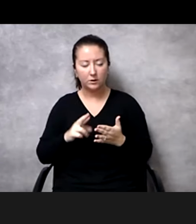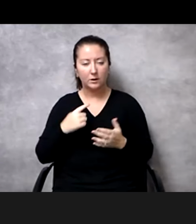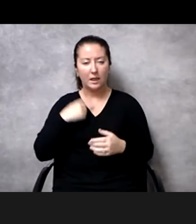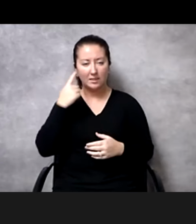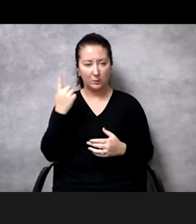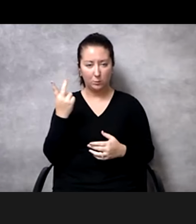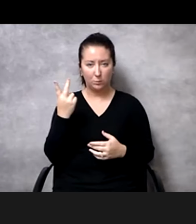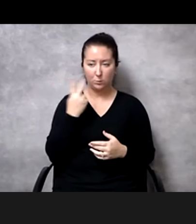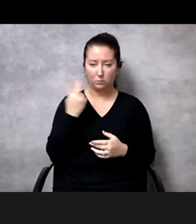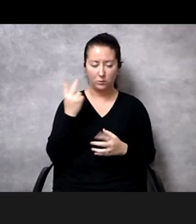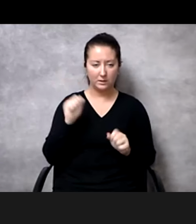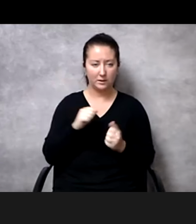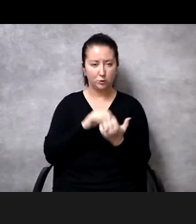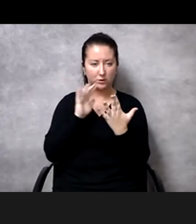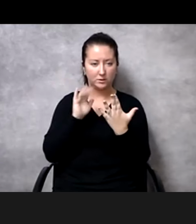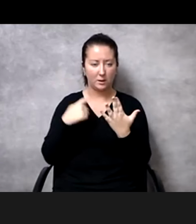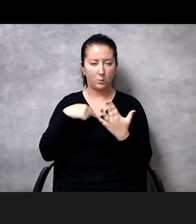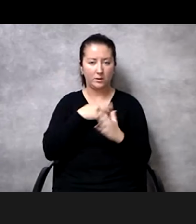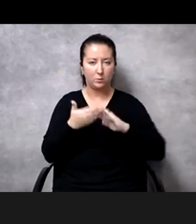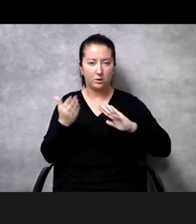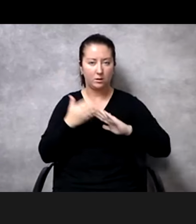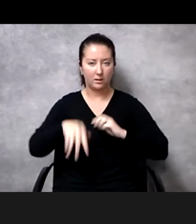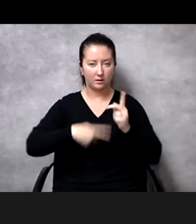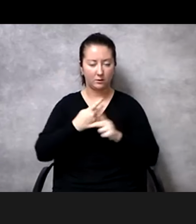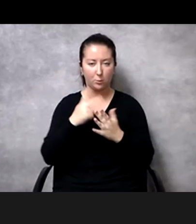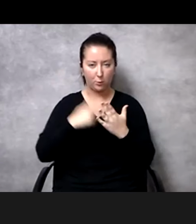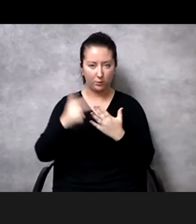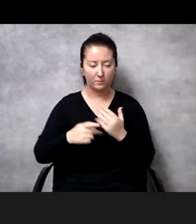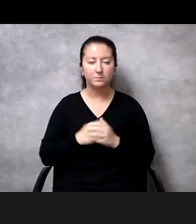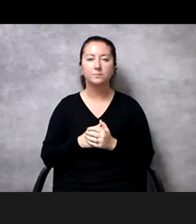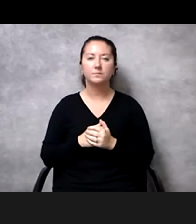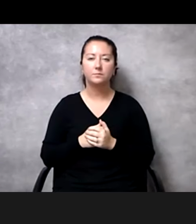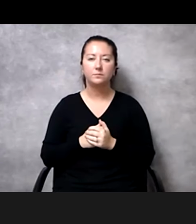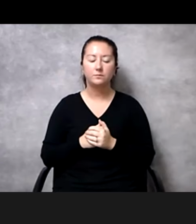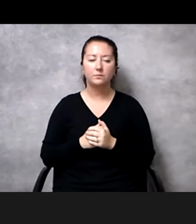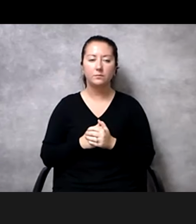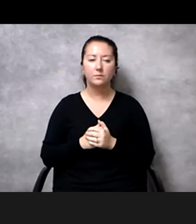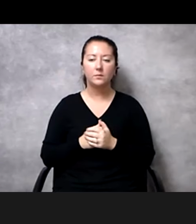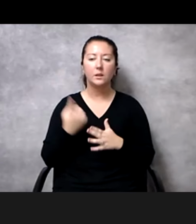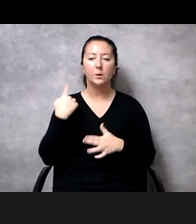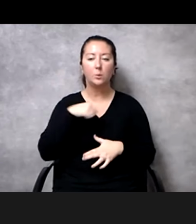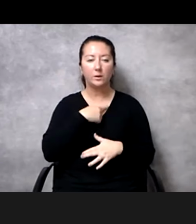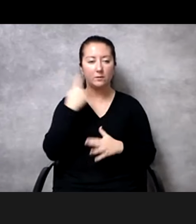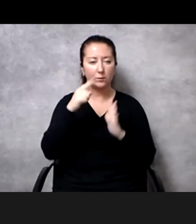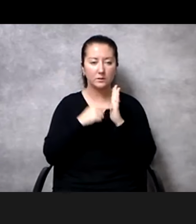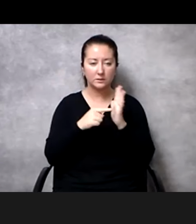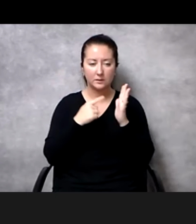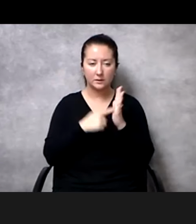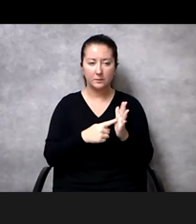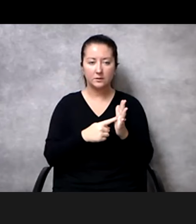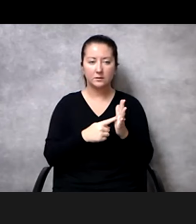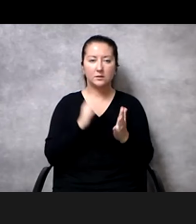address that because we both run such programs. So we, for example, have gotten rid of our